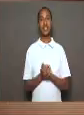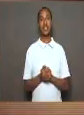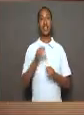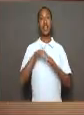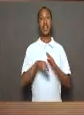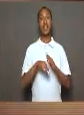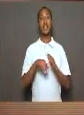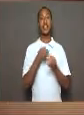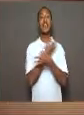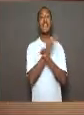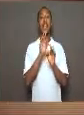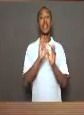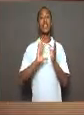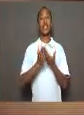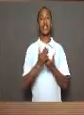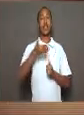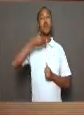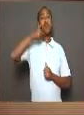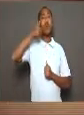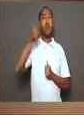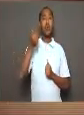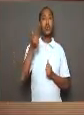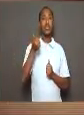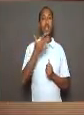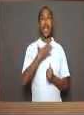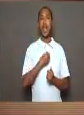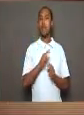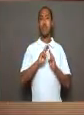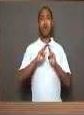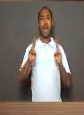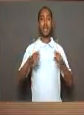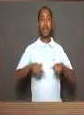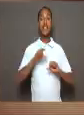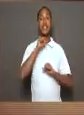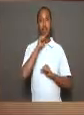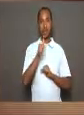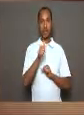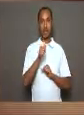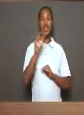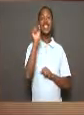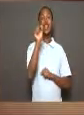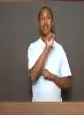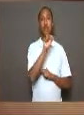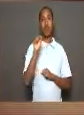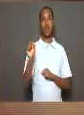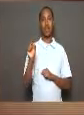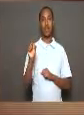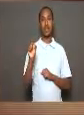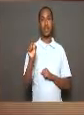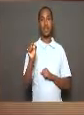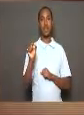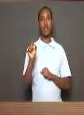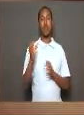the free state, most elements are quite unstable. Therefore, they